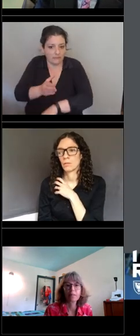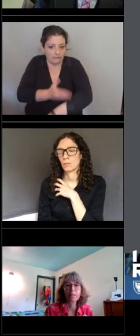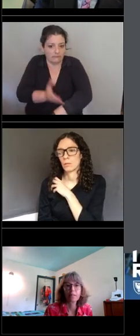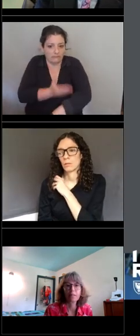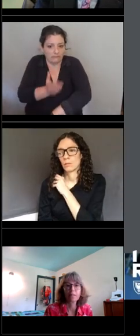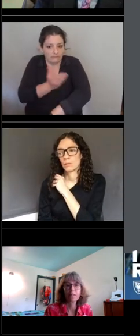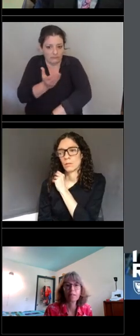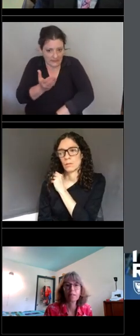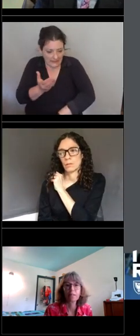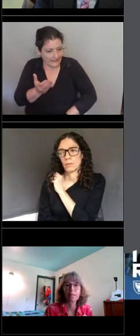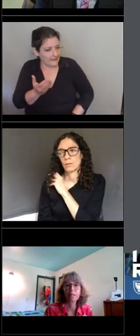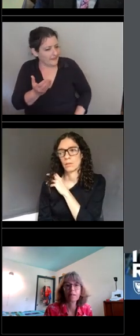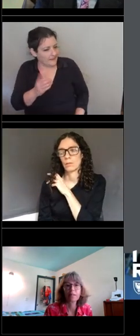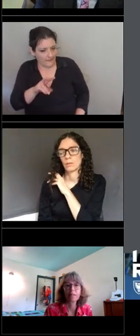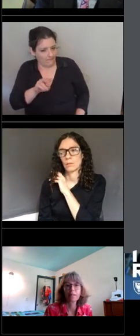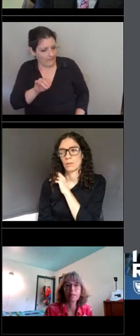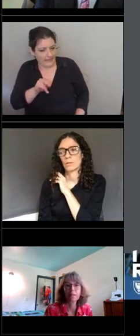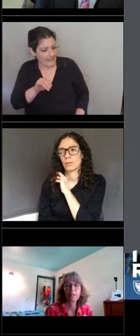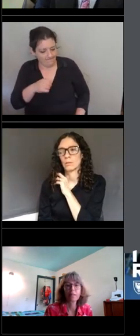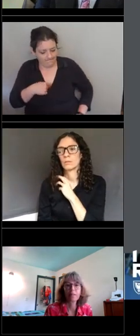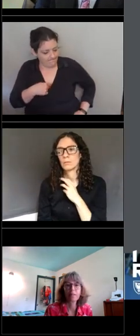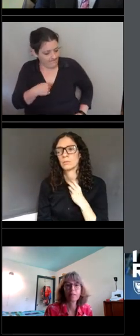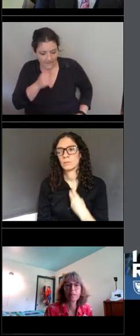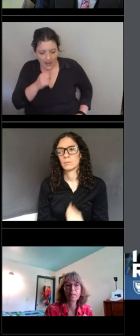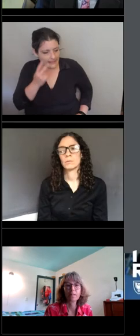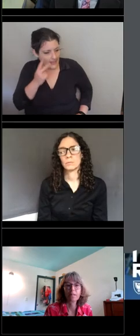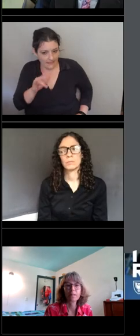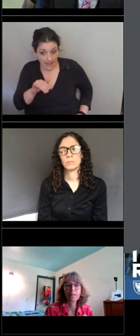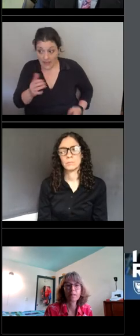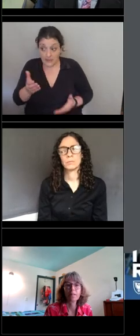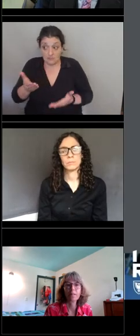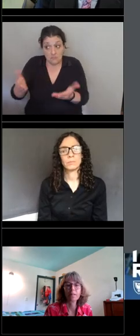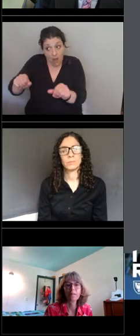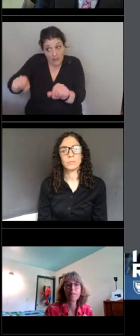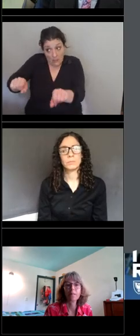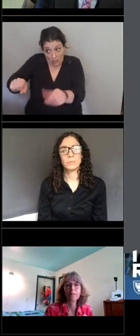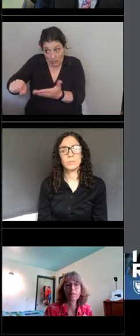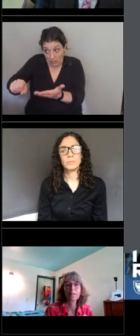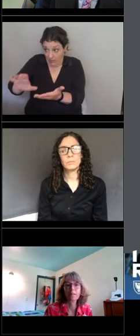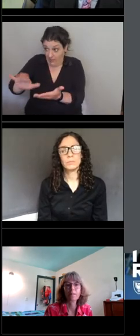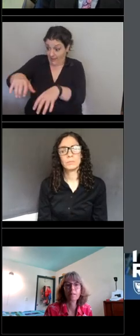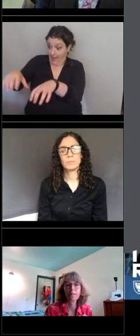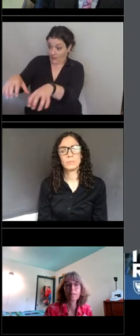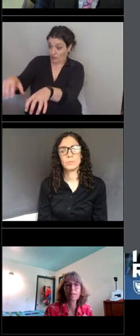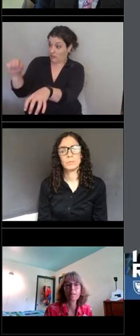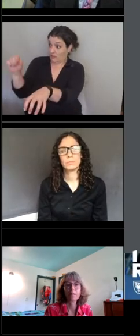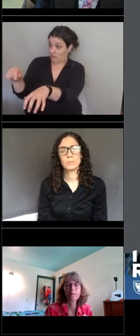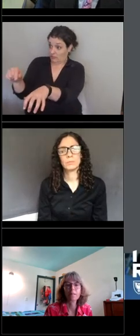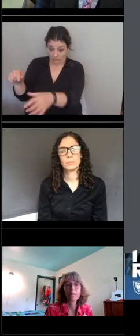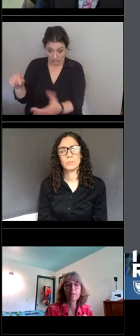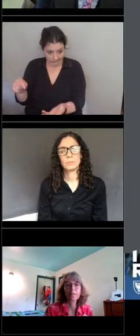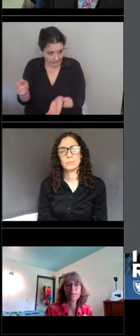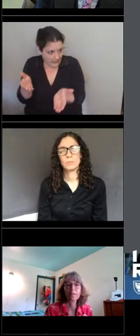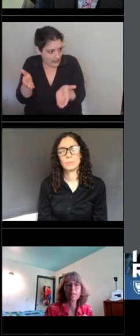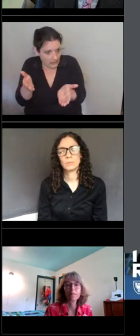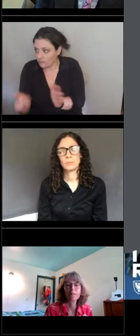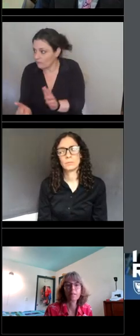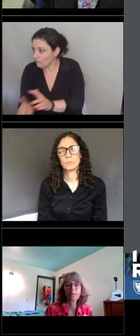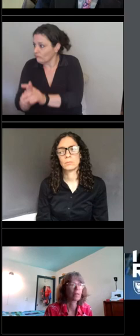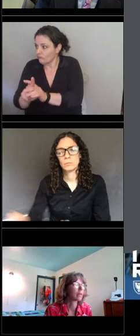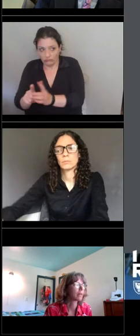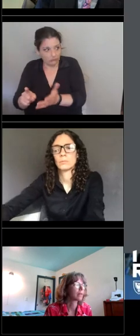not. Now, it's possible that that action could have existed, but then wouldn't have been found